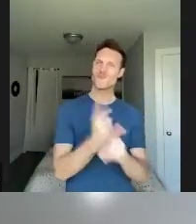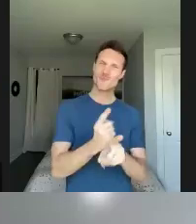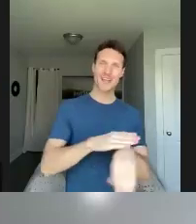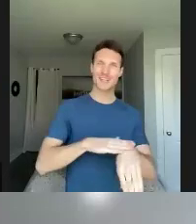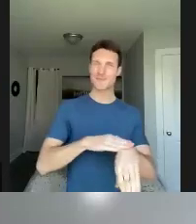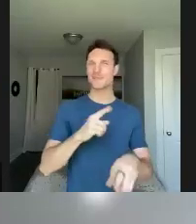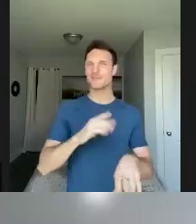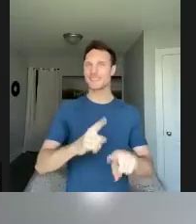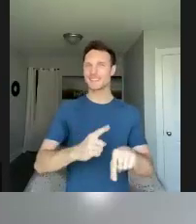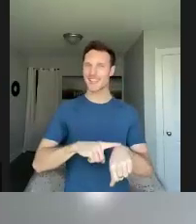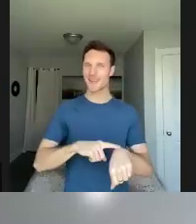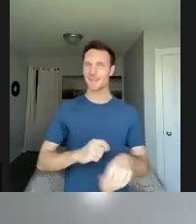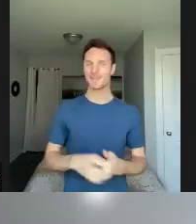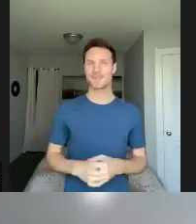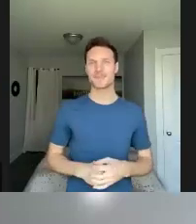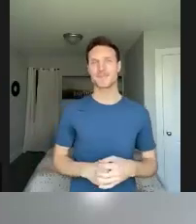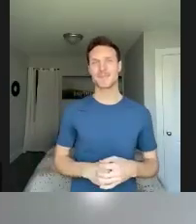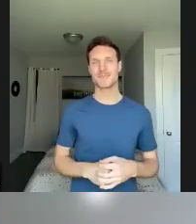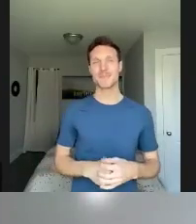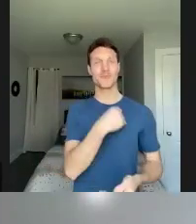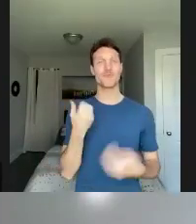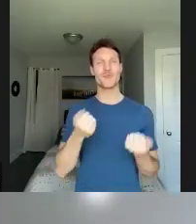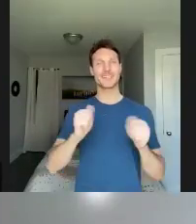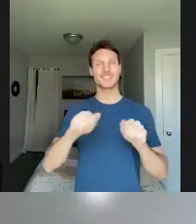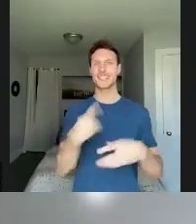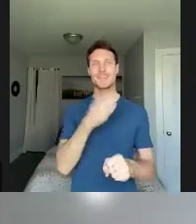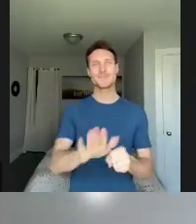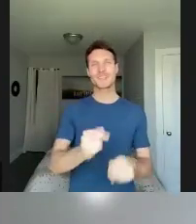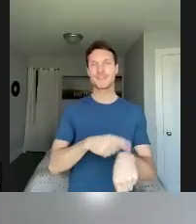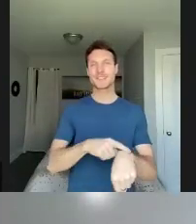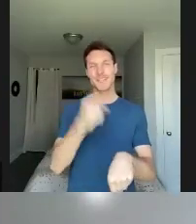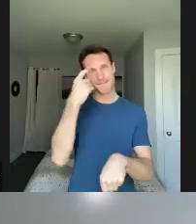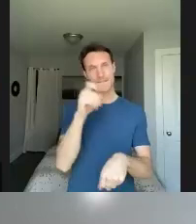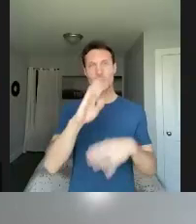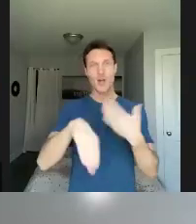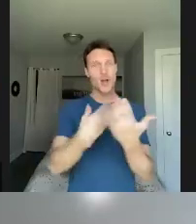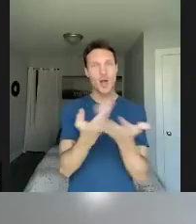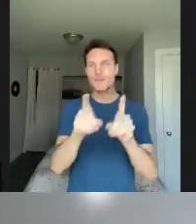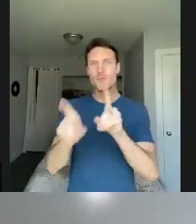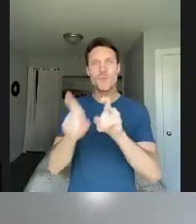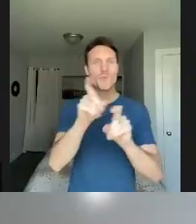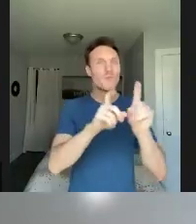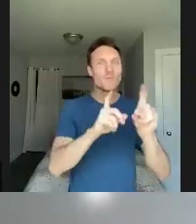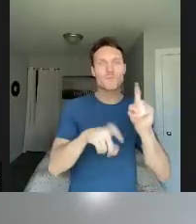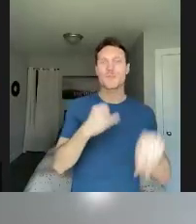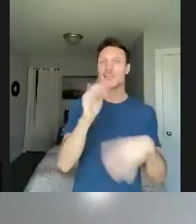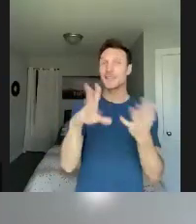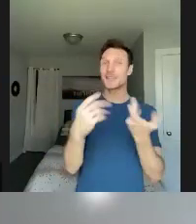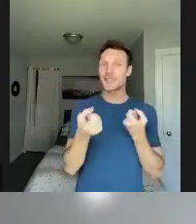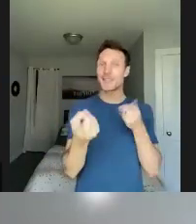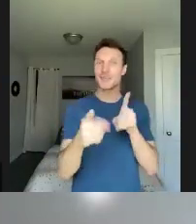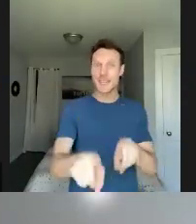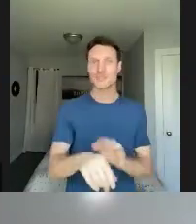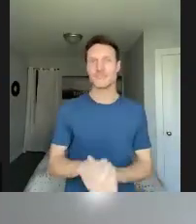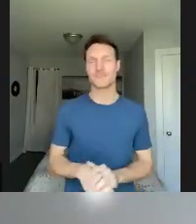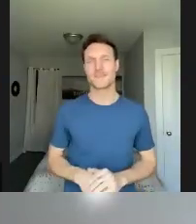that we can have enough time for all of your questions and get those answered and hear all the updates from